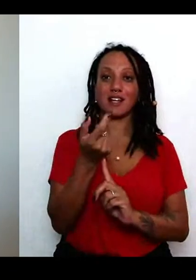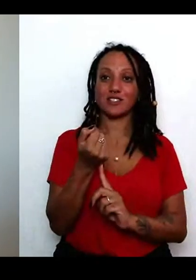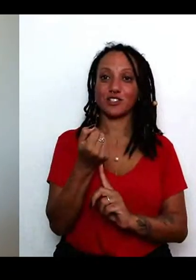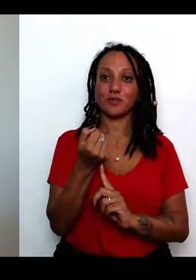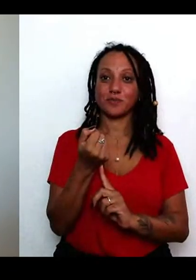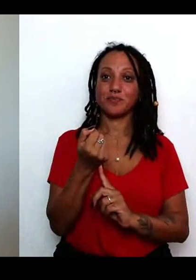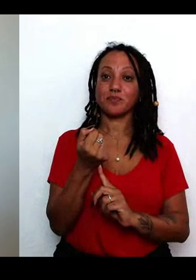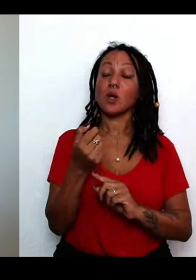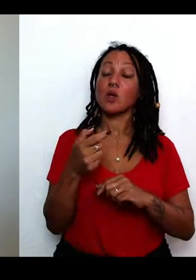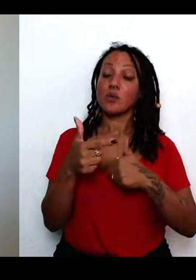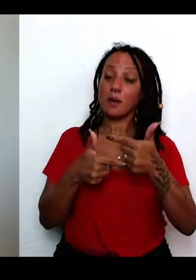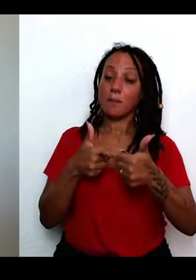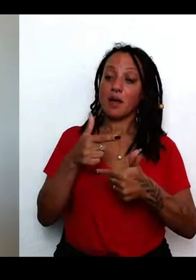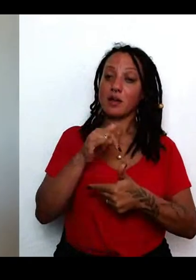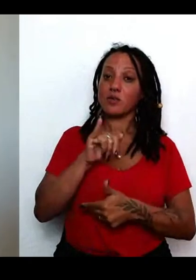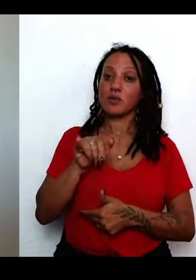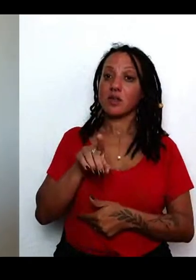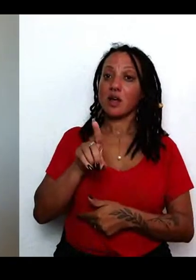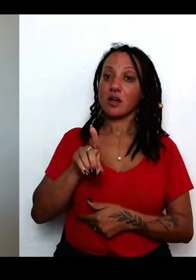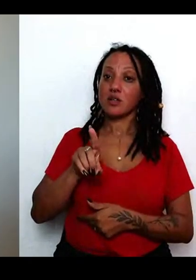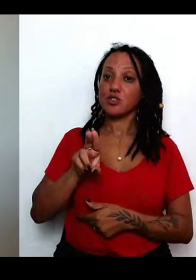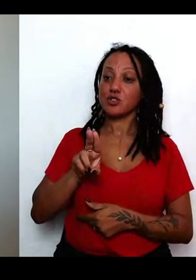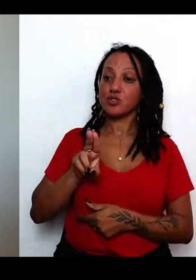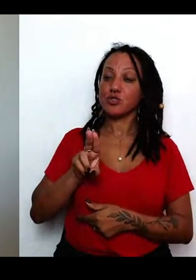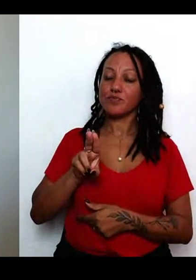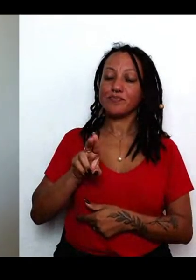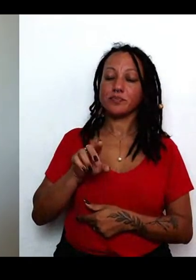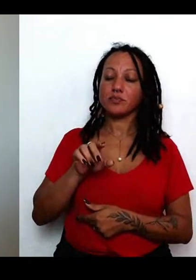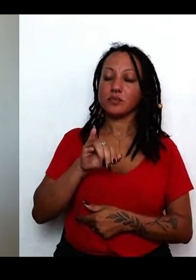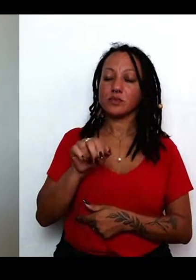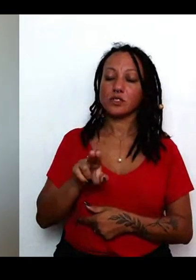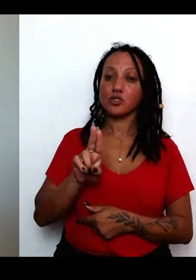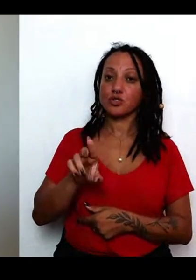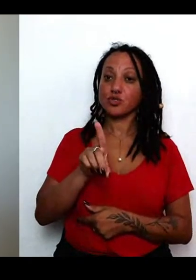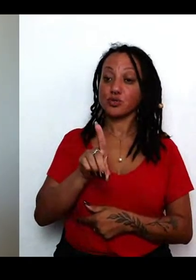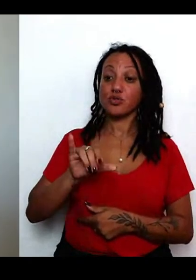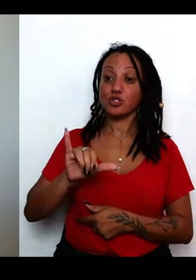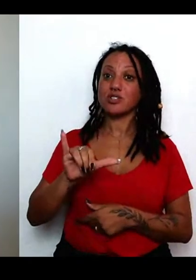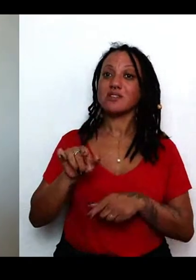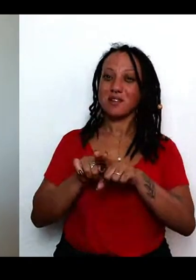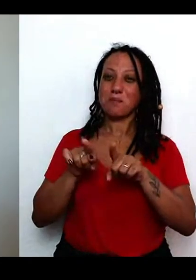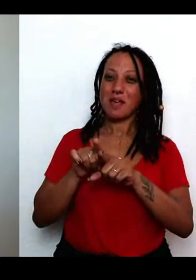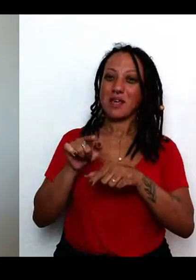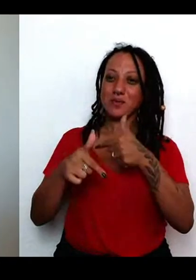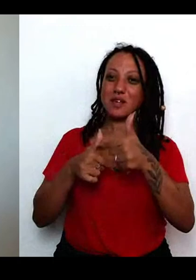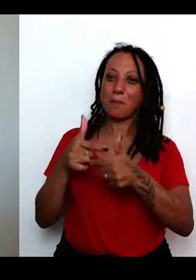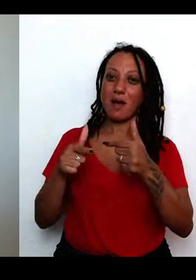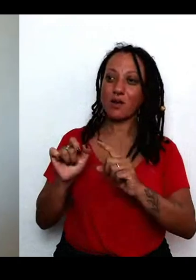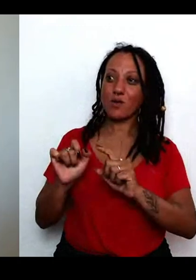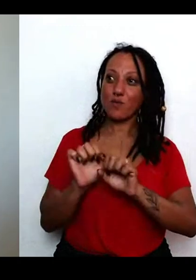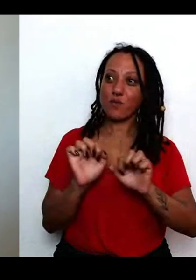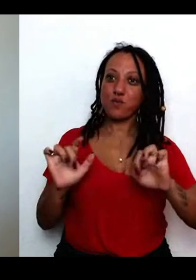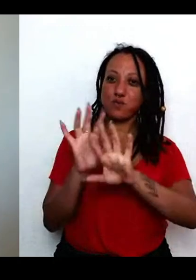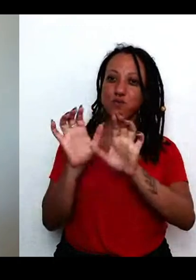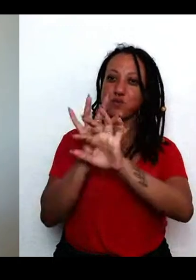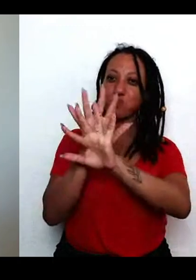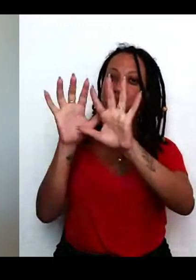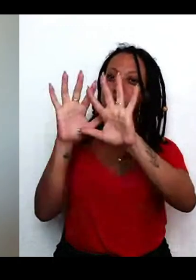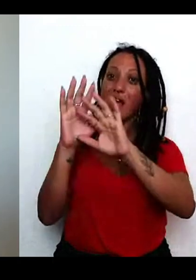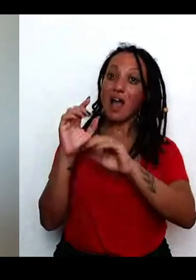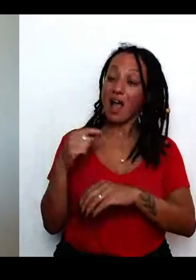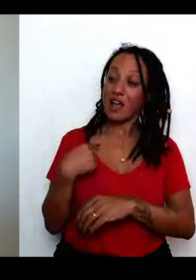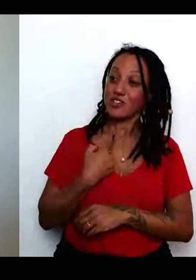and so on there's also the sort of um questioning of the artwork as the contained entity in and of itself